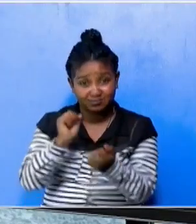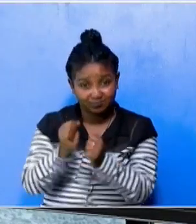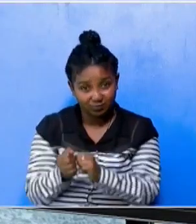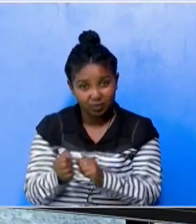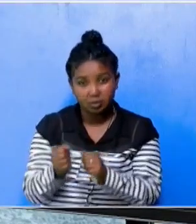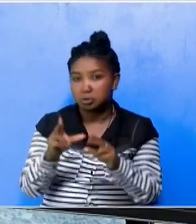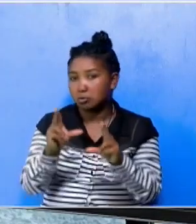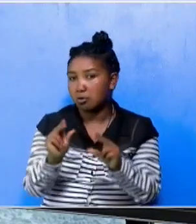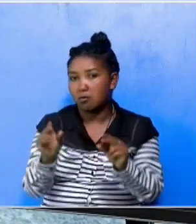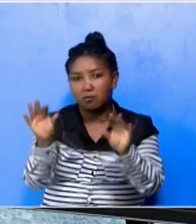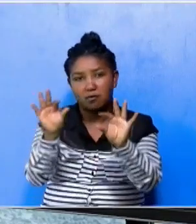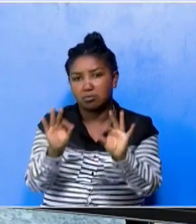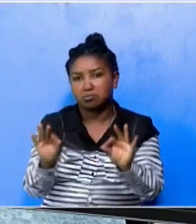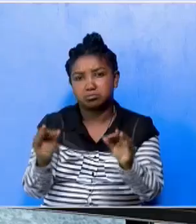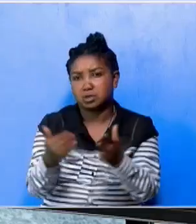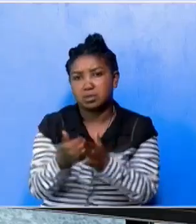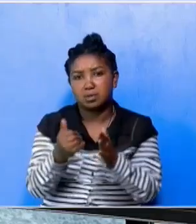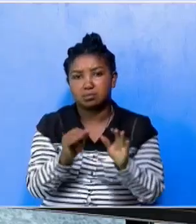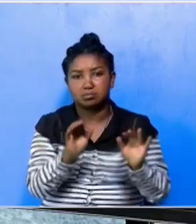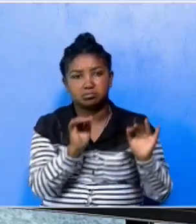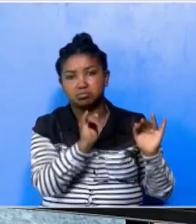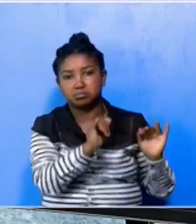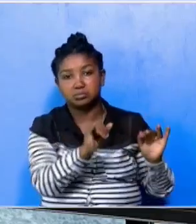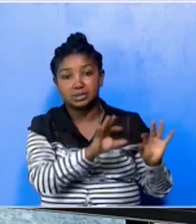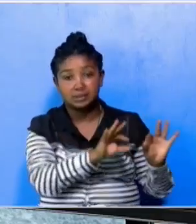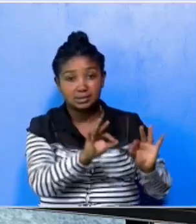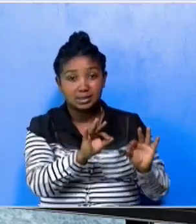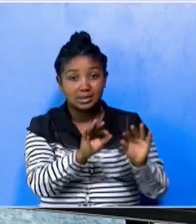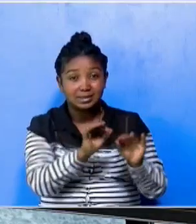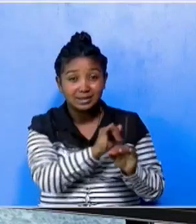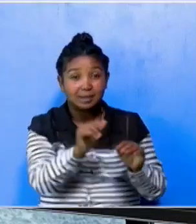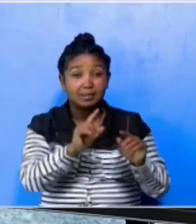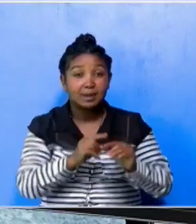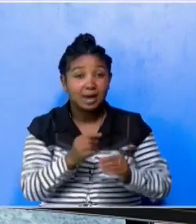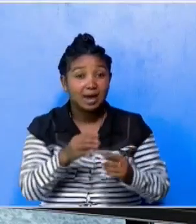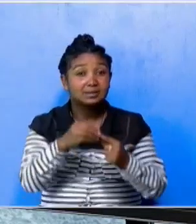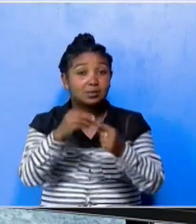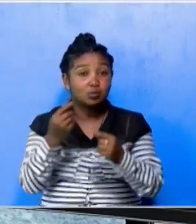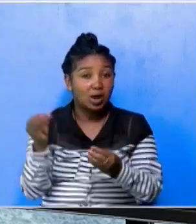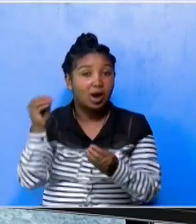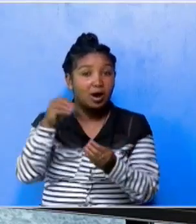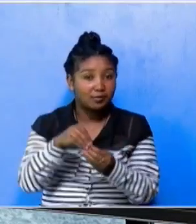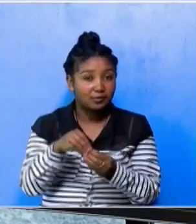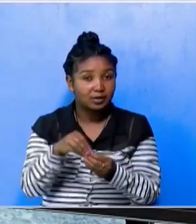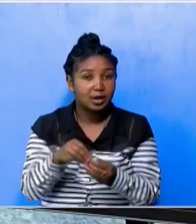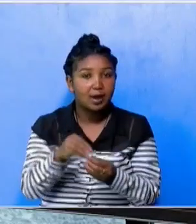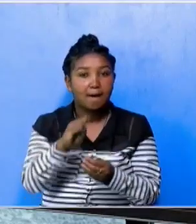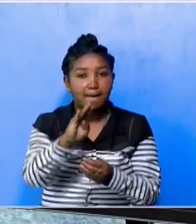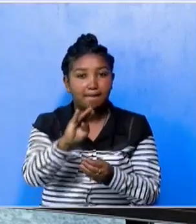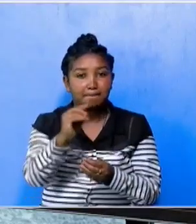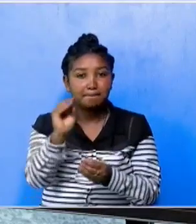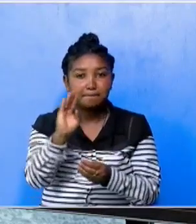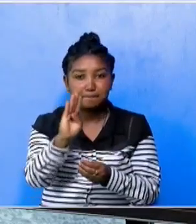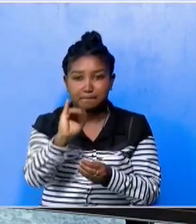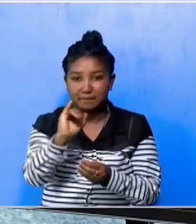there is no another form. The form is the same, except we have to add being form,